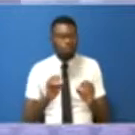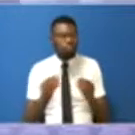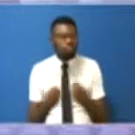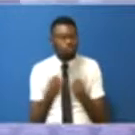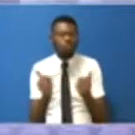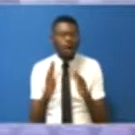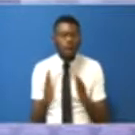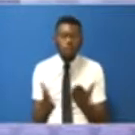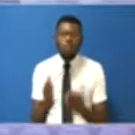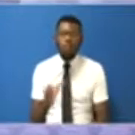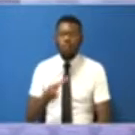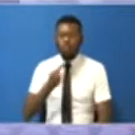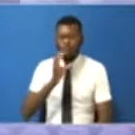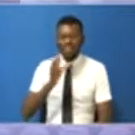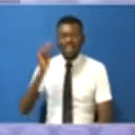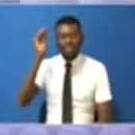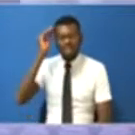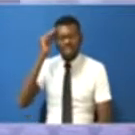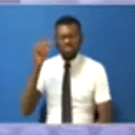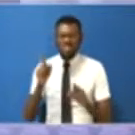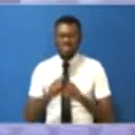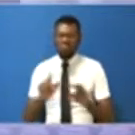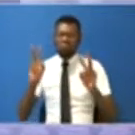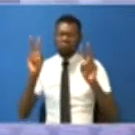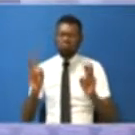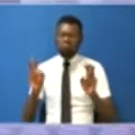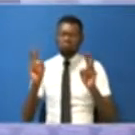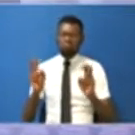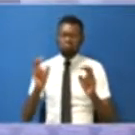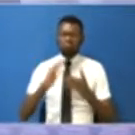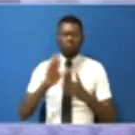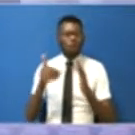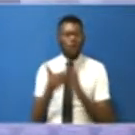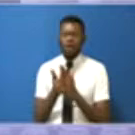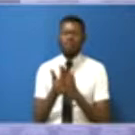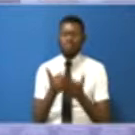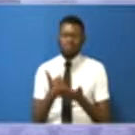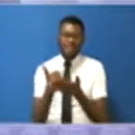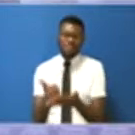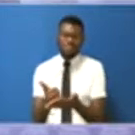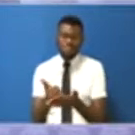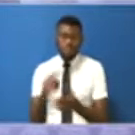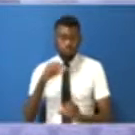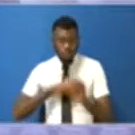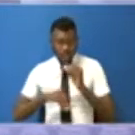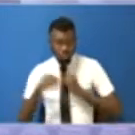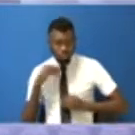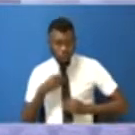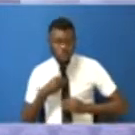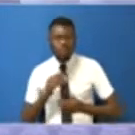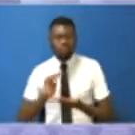water these are our deal with education and all those issues then you reduce the capacity of that corruption